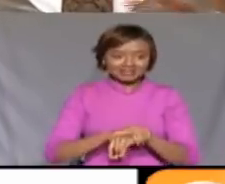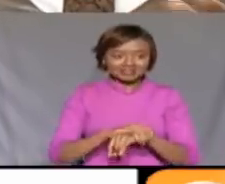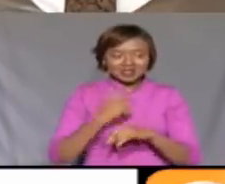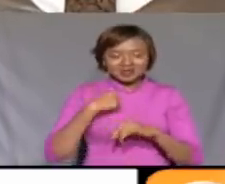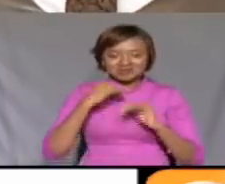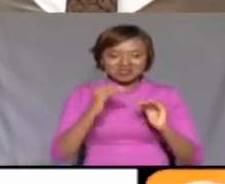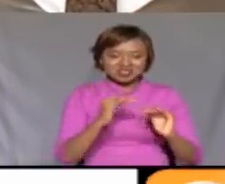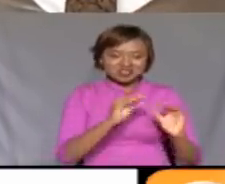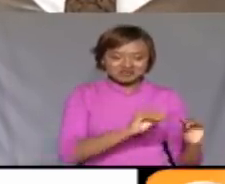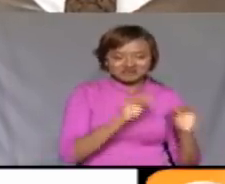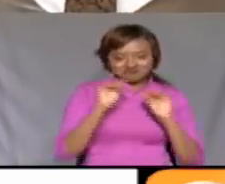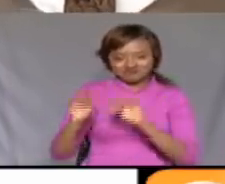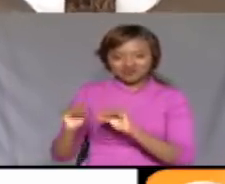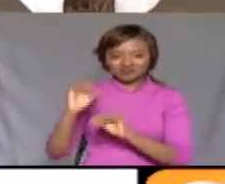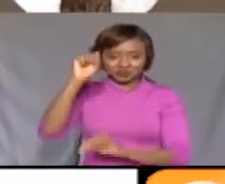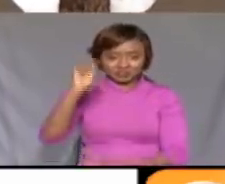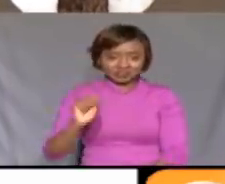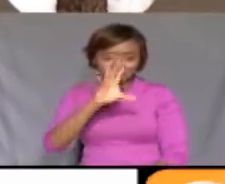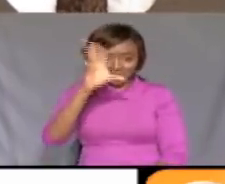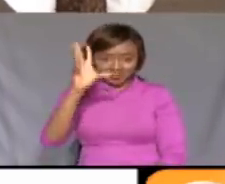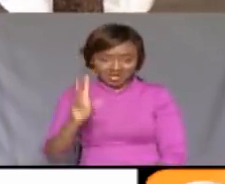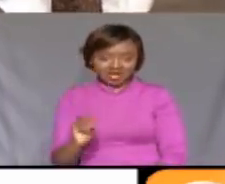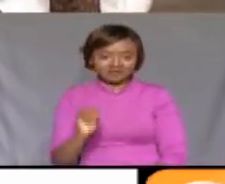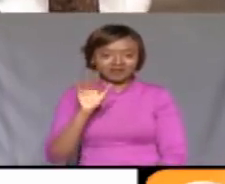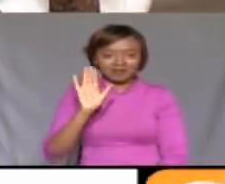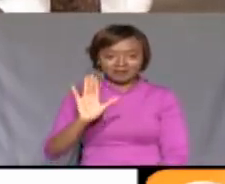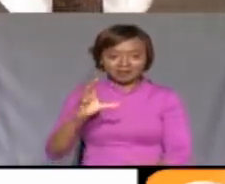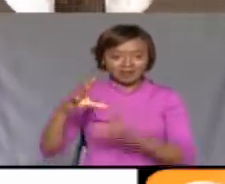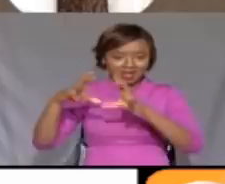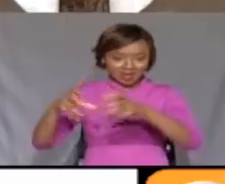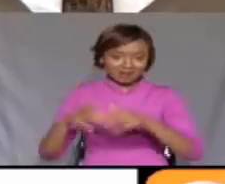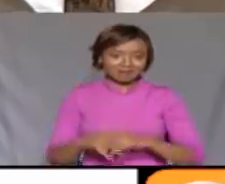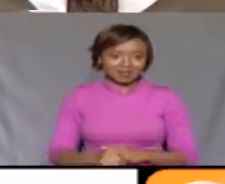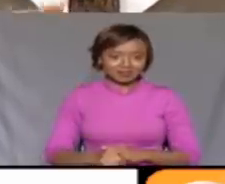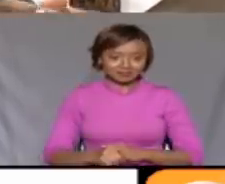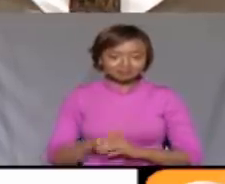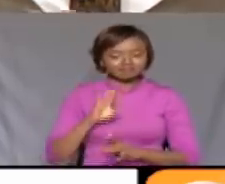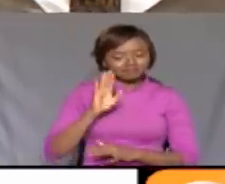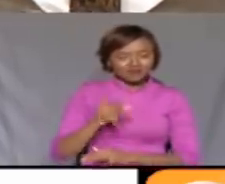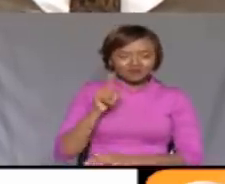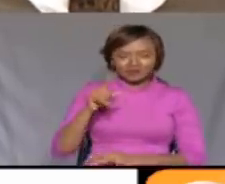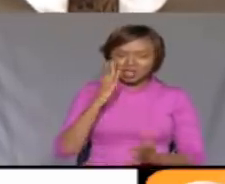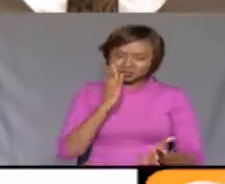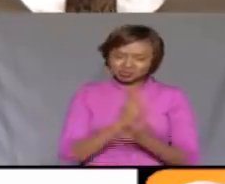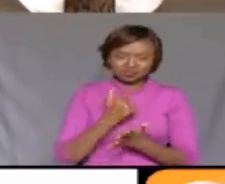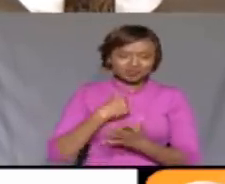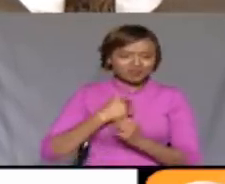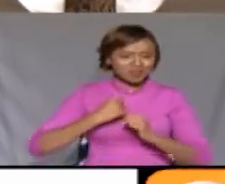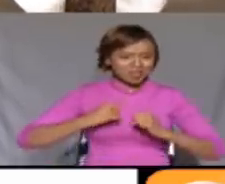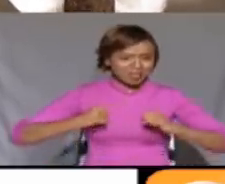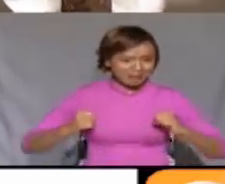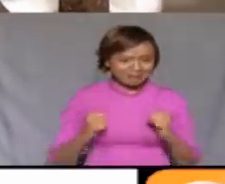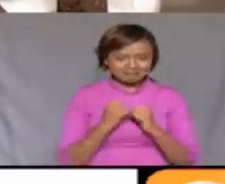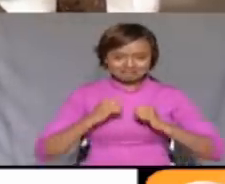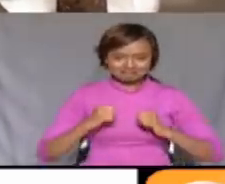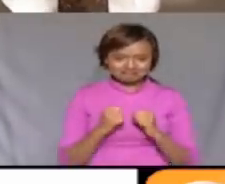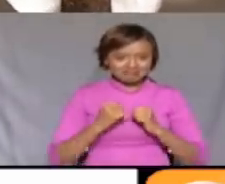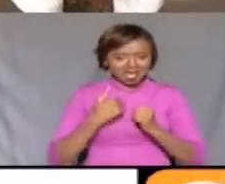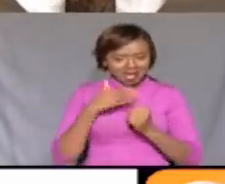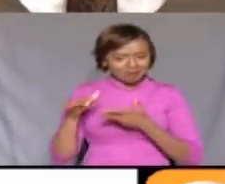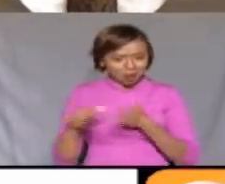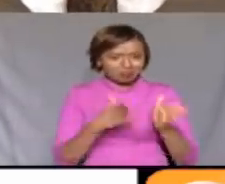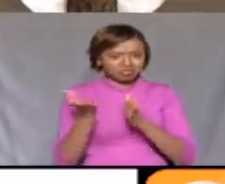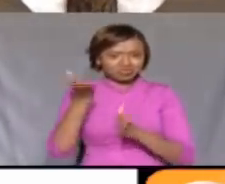moved to the South African Broadcasting Corporation, SABC, and it was with great pleasure that I took the